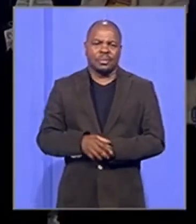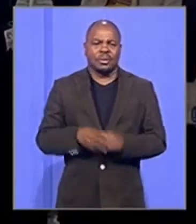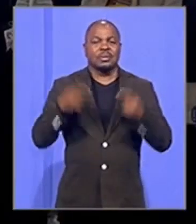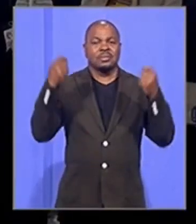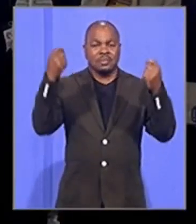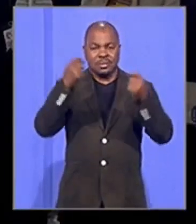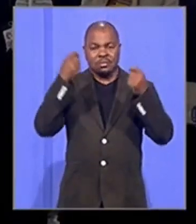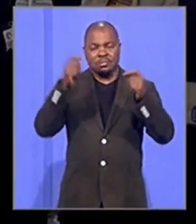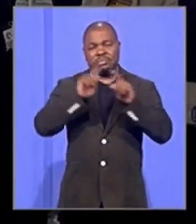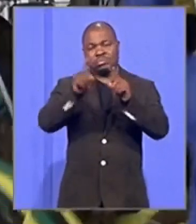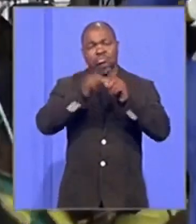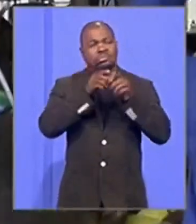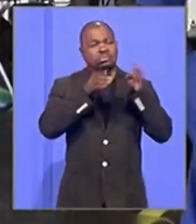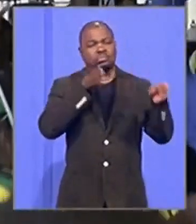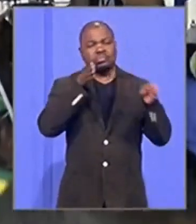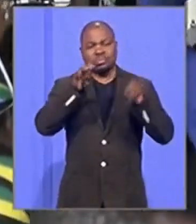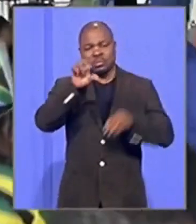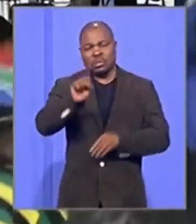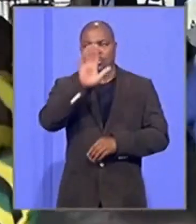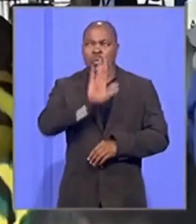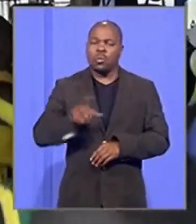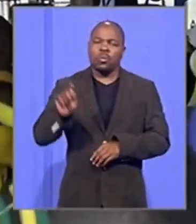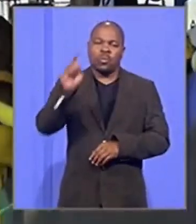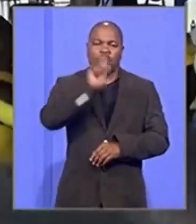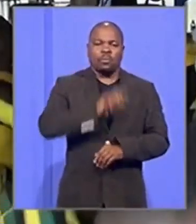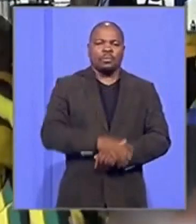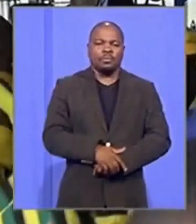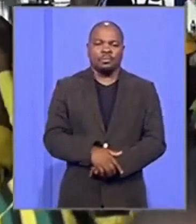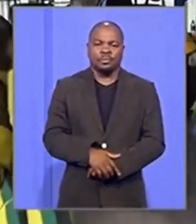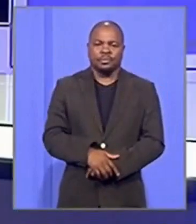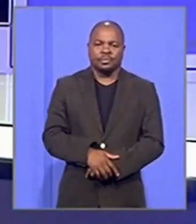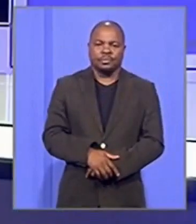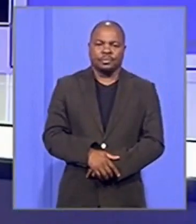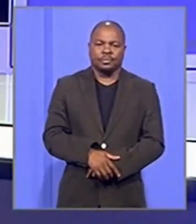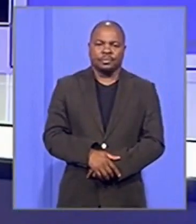tshwarwa dibakeng tse fapaneng naha ka bophara.